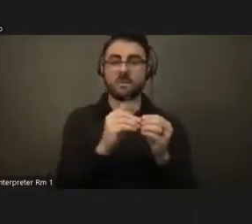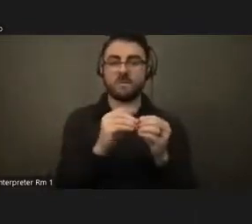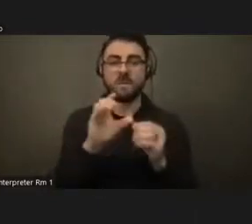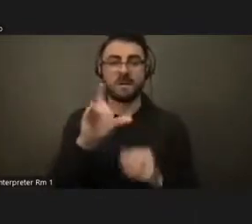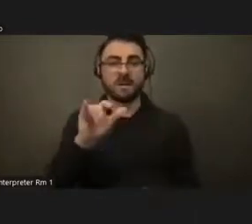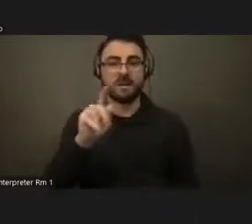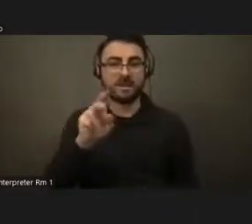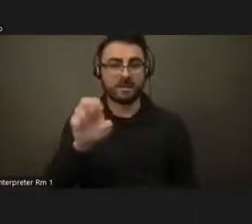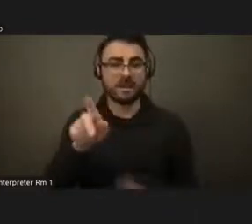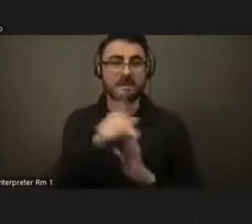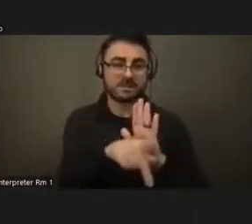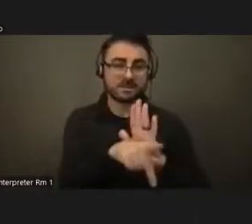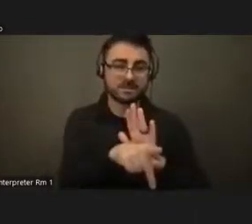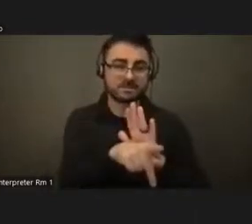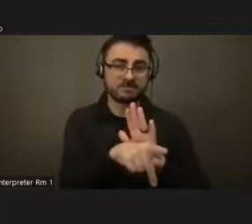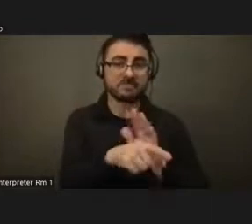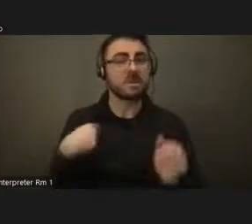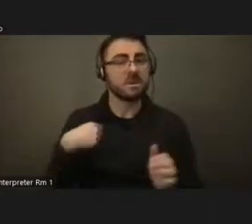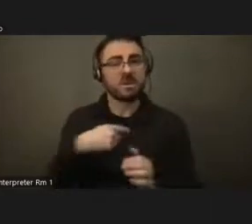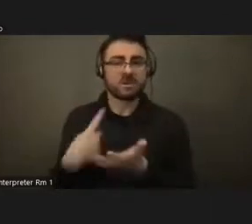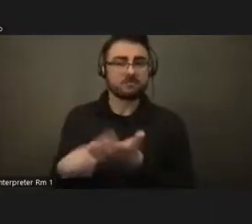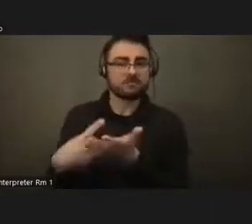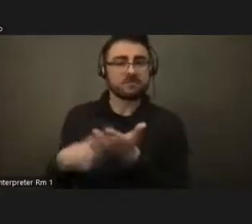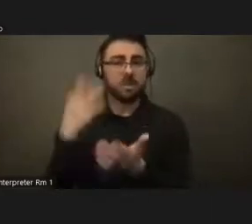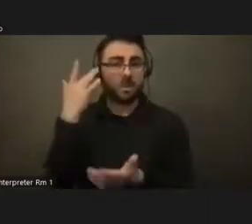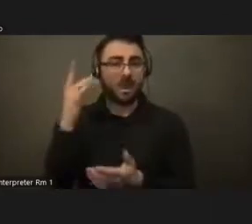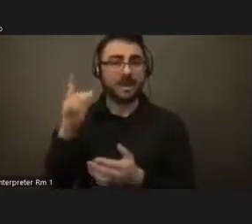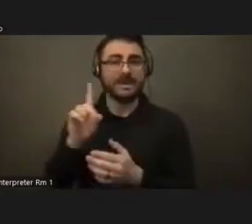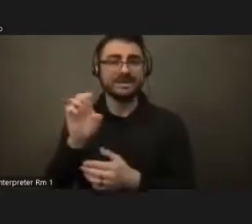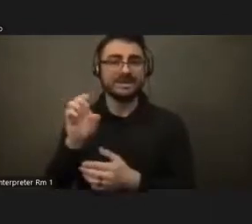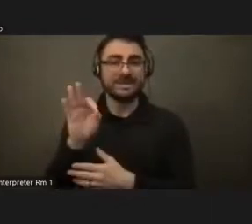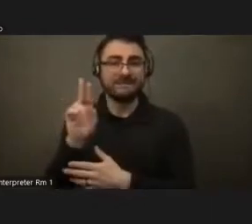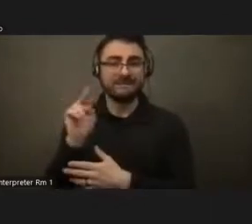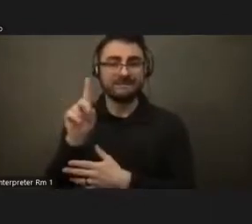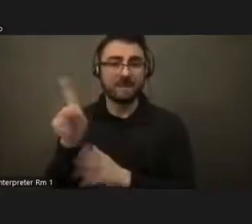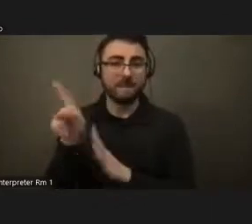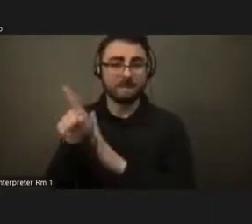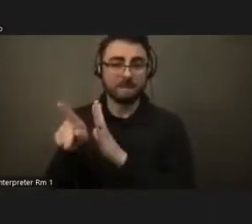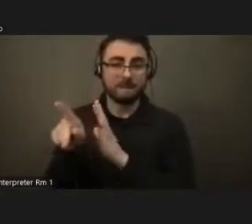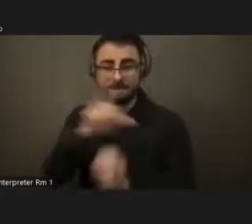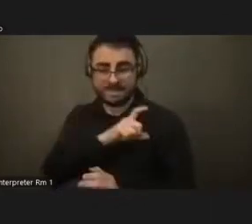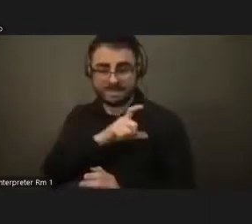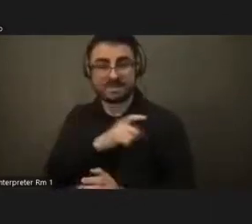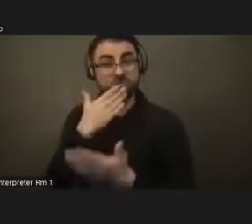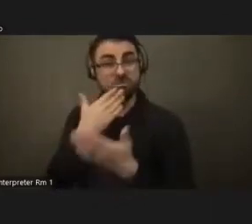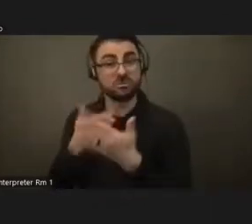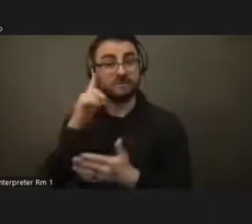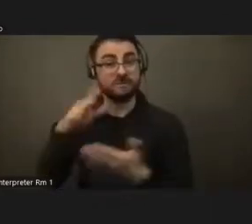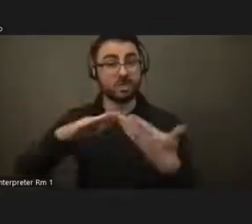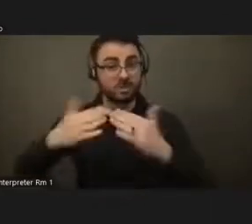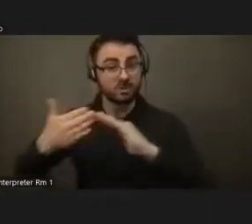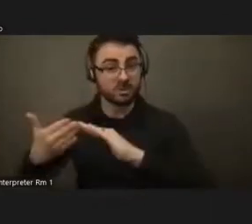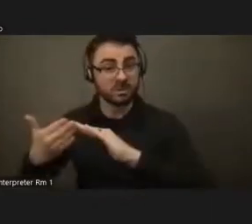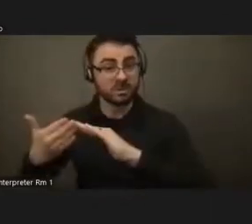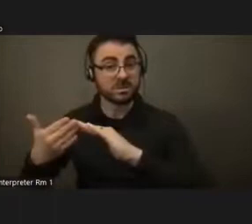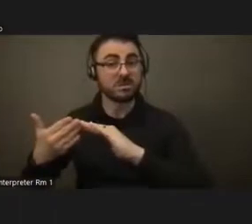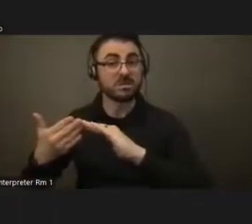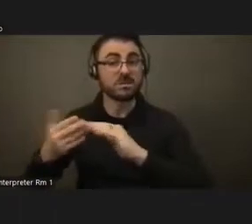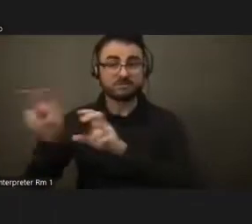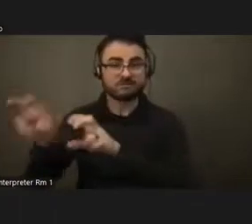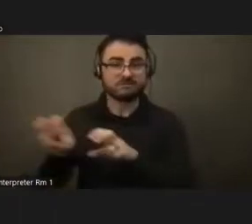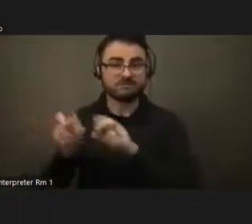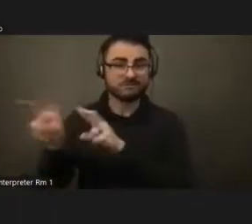why defunding the police is good for the community and for climate policy. And if that's something that the board can't find themselves